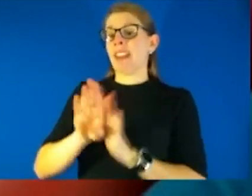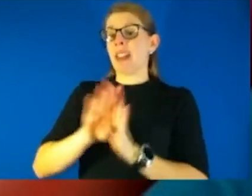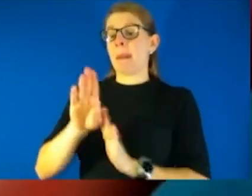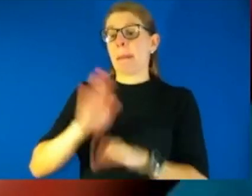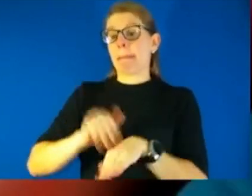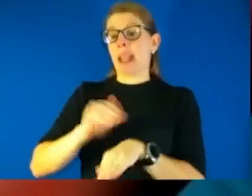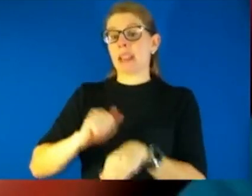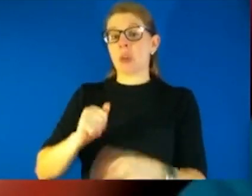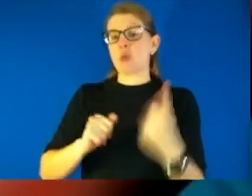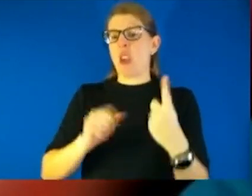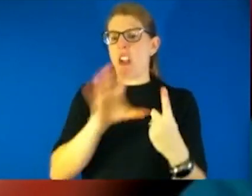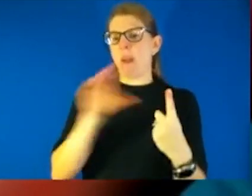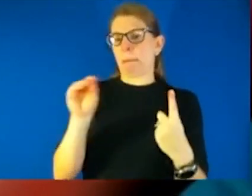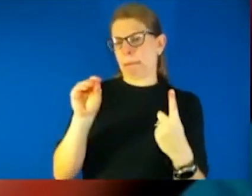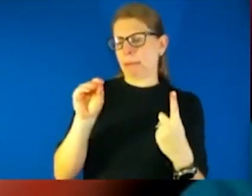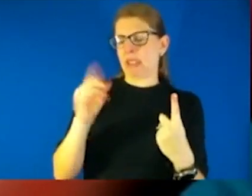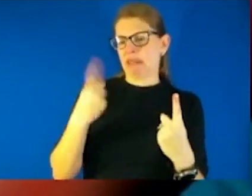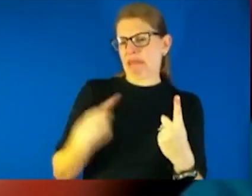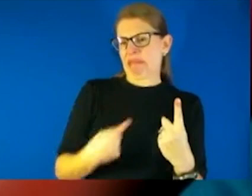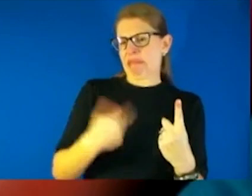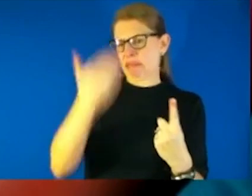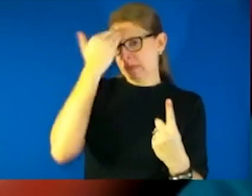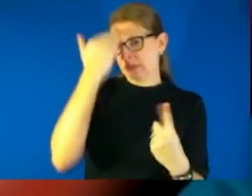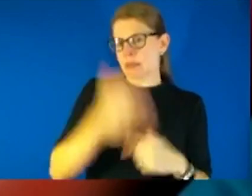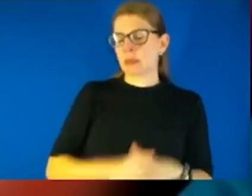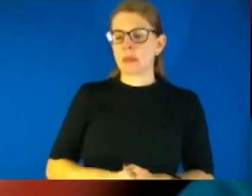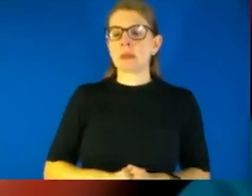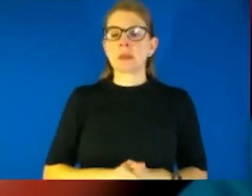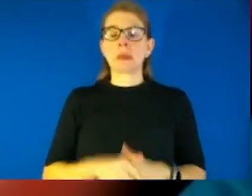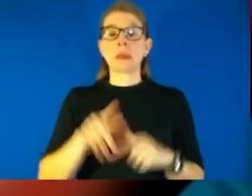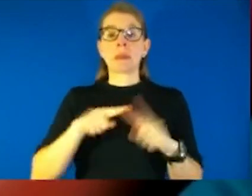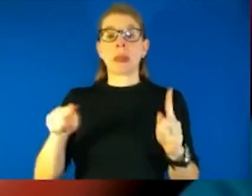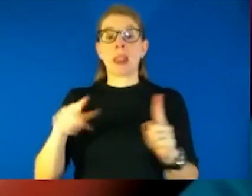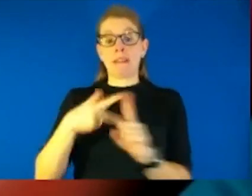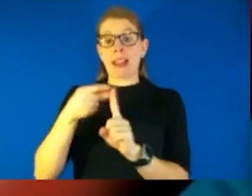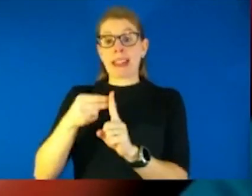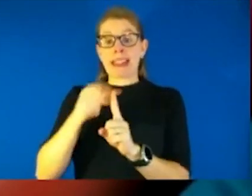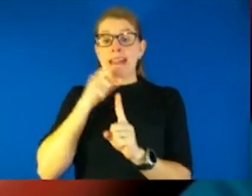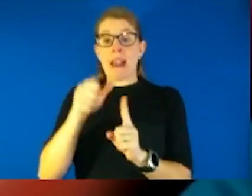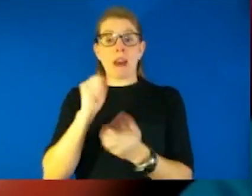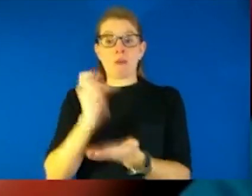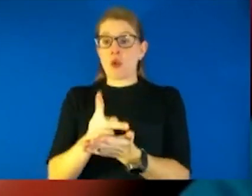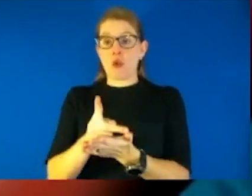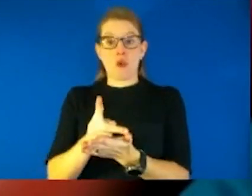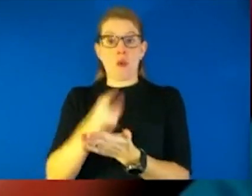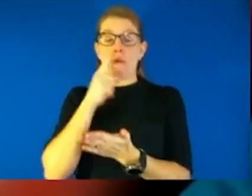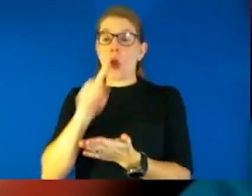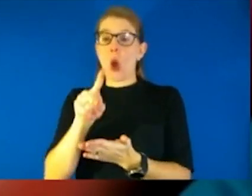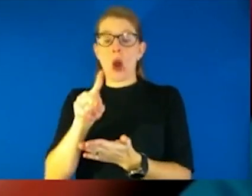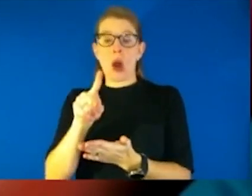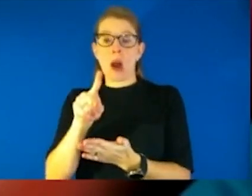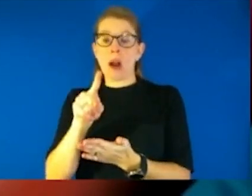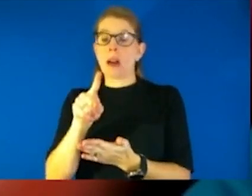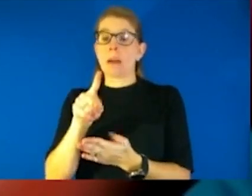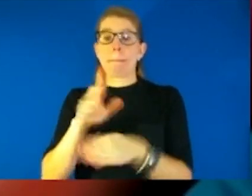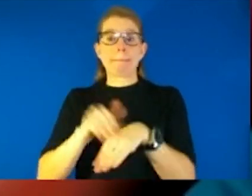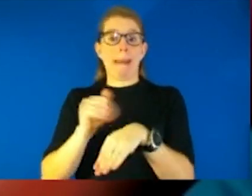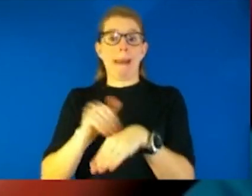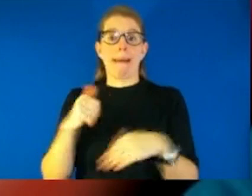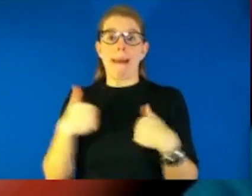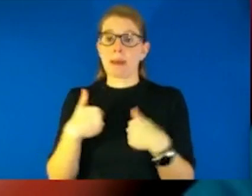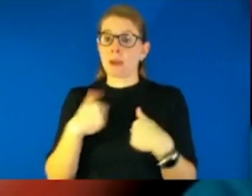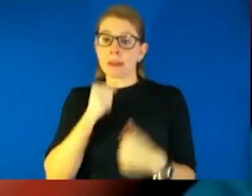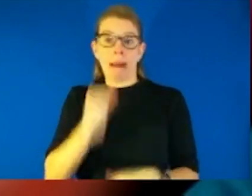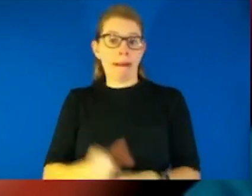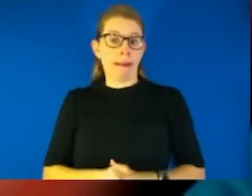least one company, as far as I know, so it is. But this vaccine is not approved for usage in pet animals.